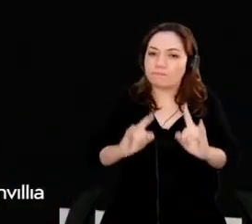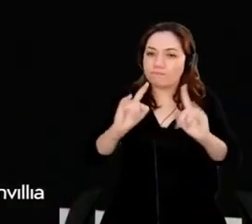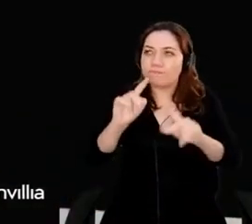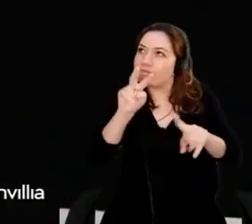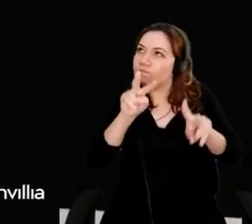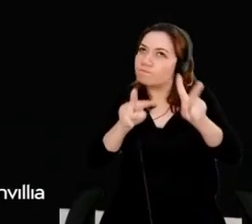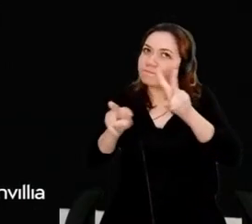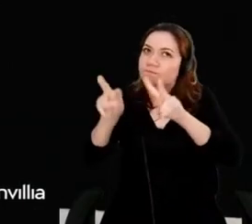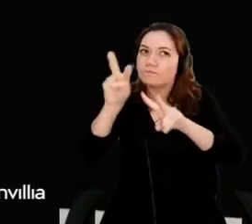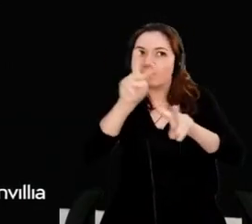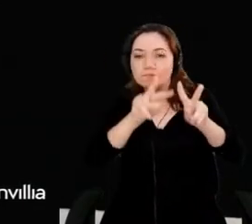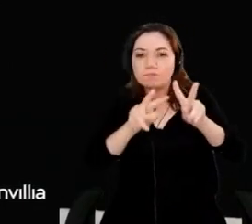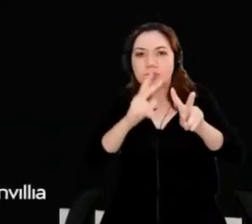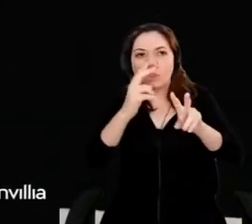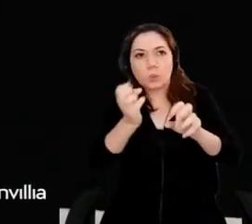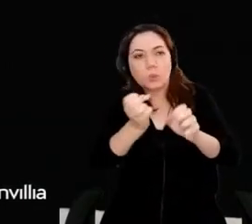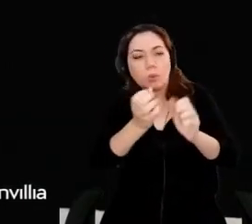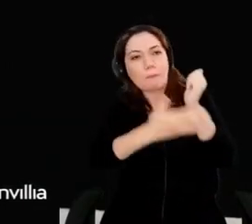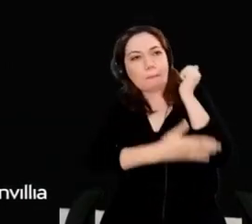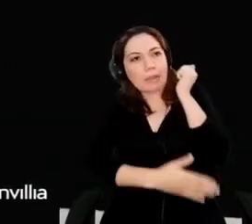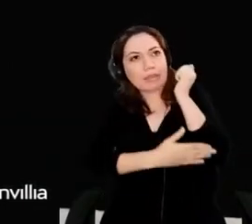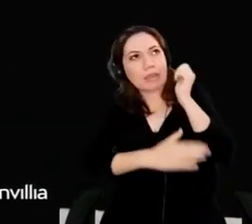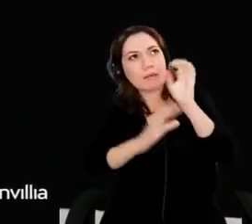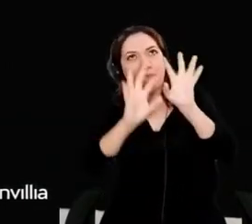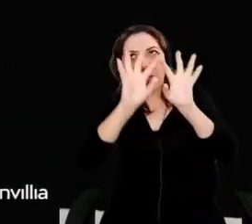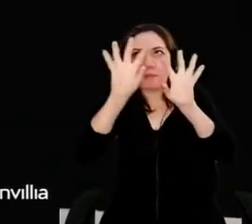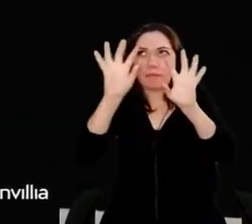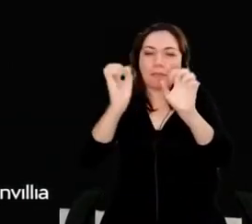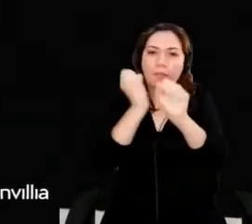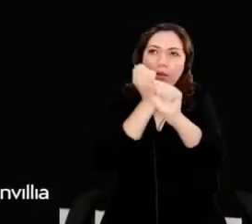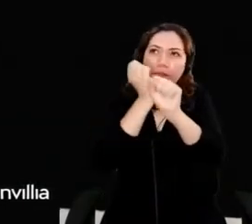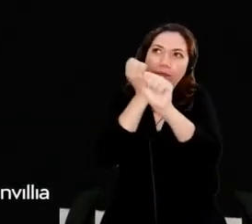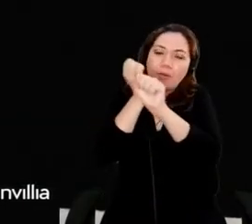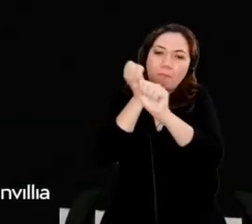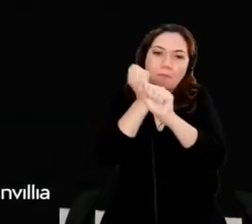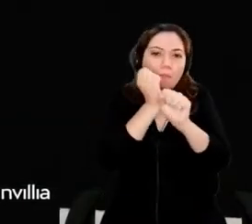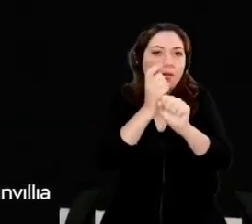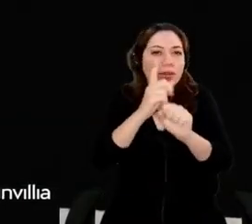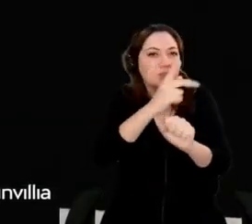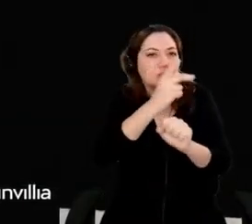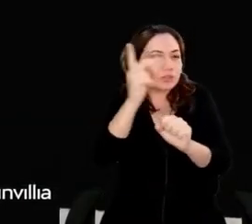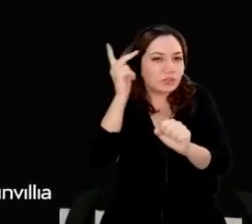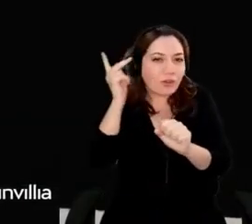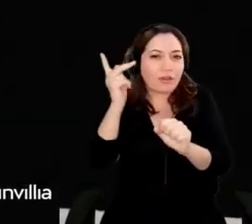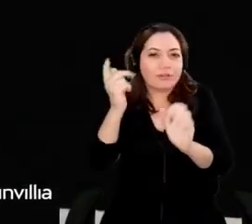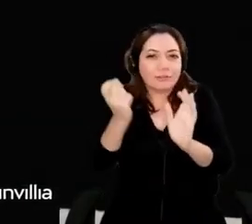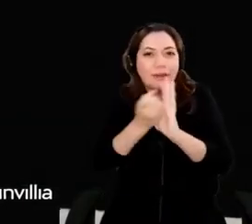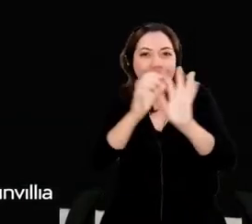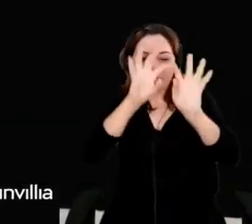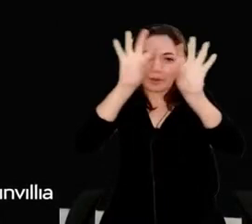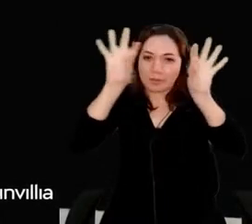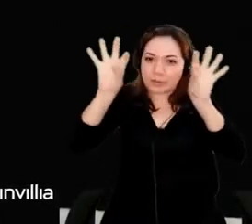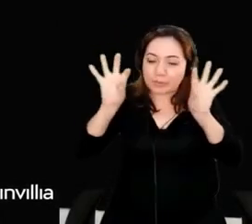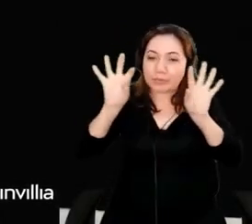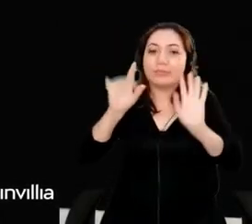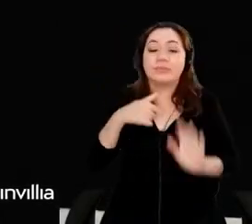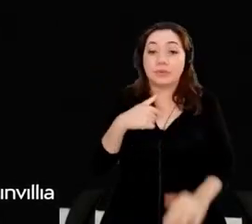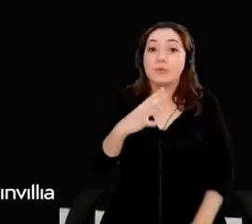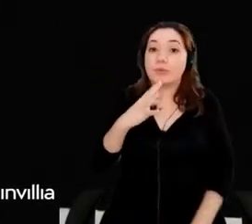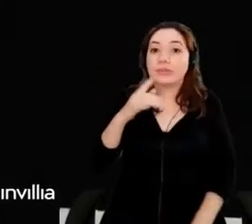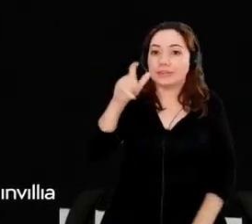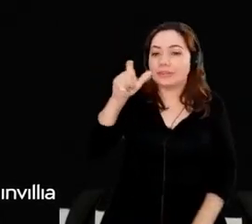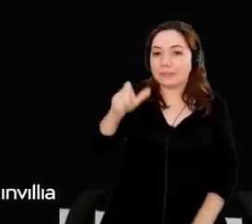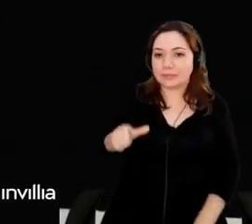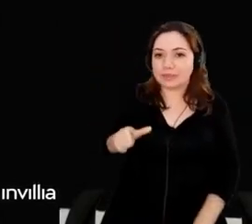woodwork, at this history. You know, I met one of the servers who brought us